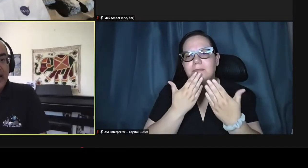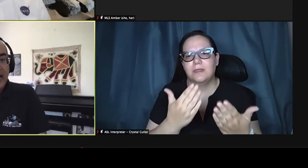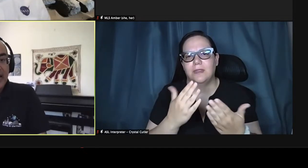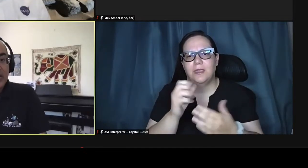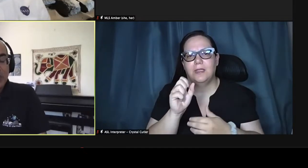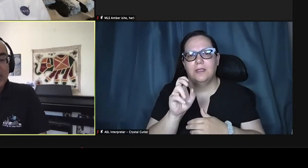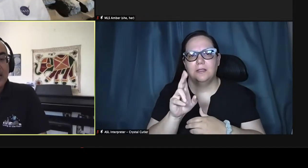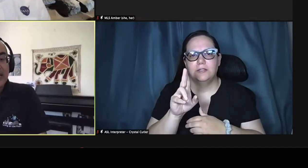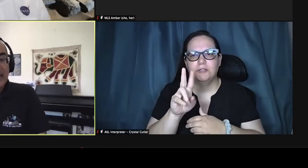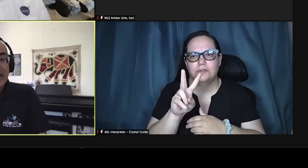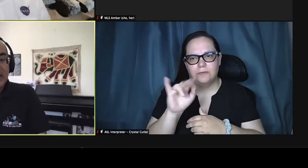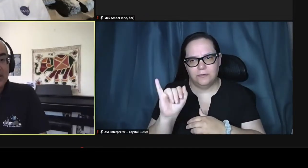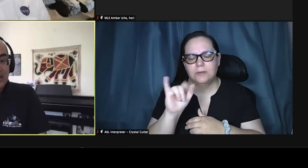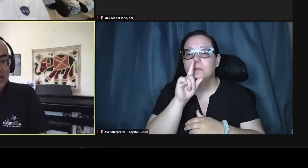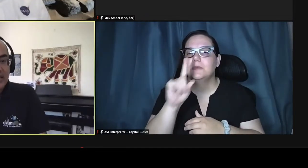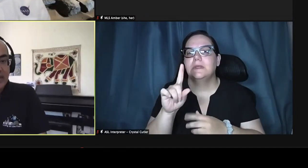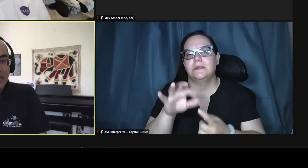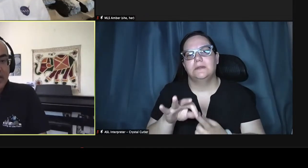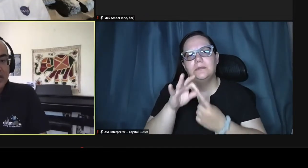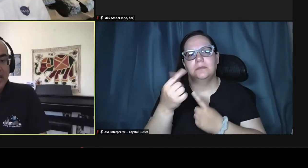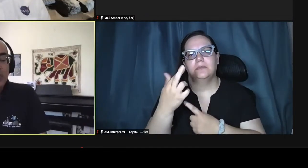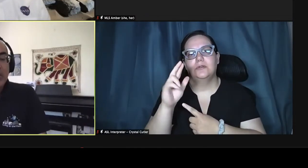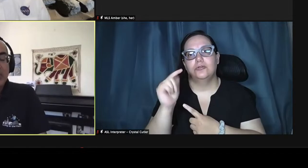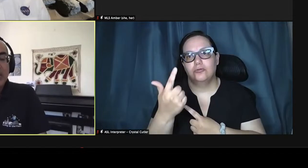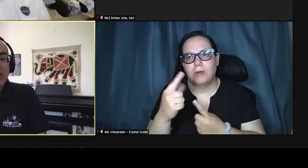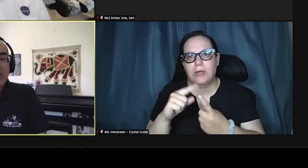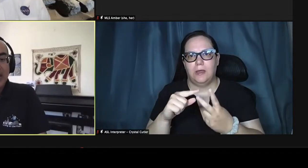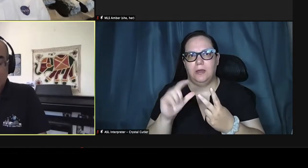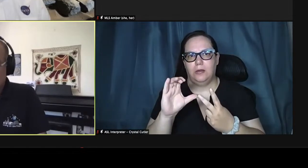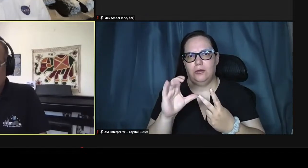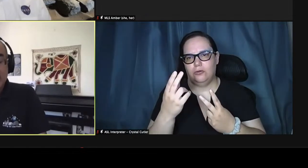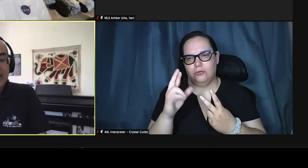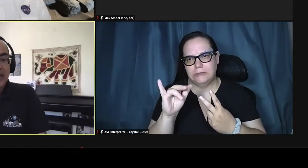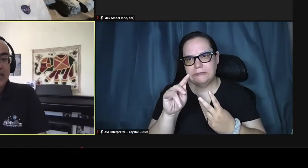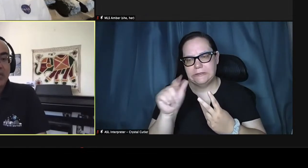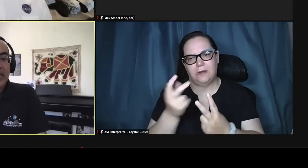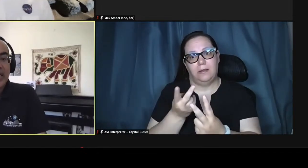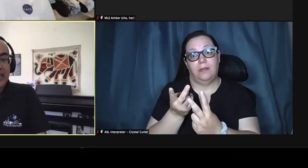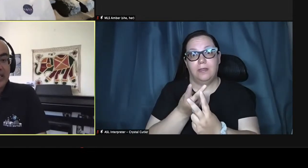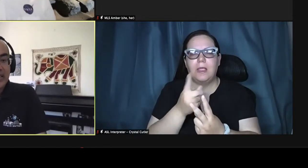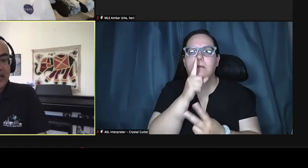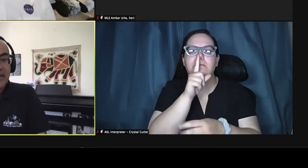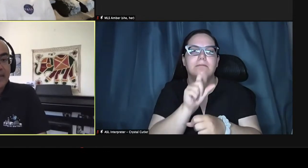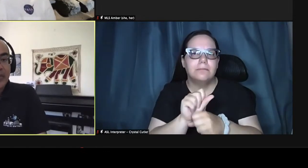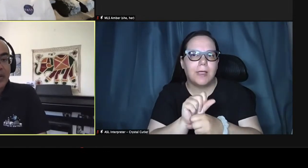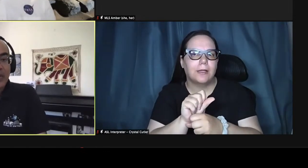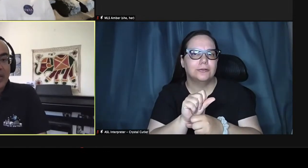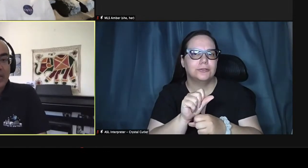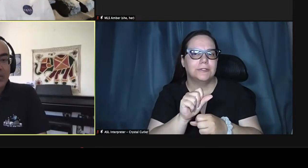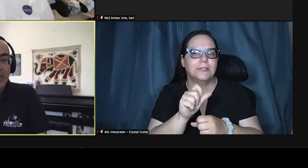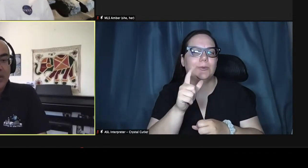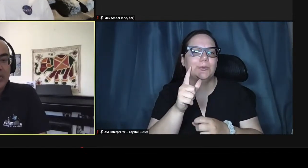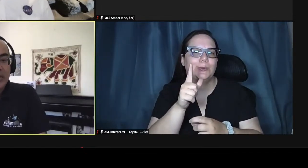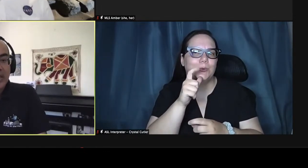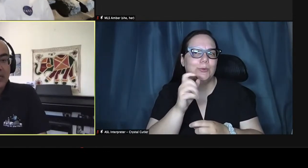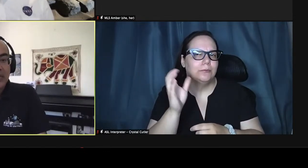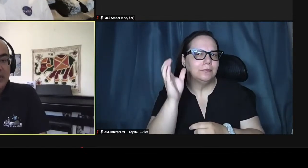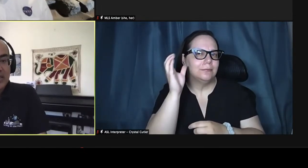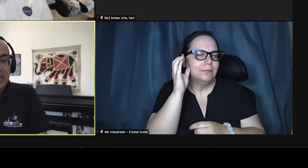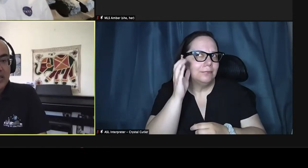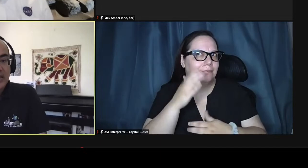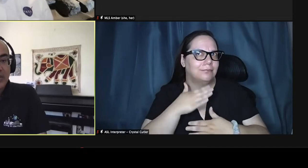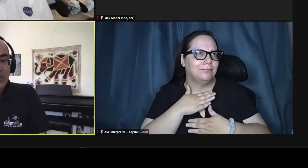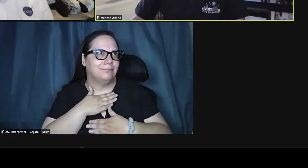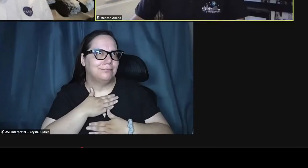SSERVI, especially Greg and Christina, because they were the one who actually entertained my idea when I proposed that